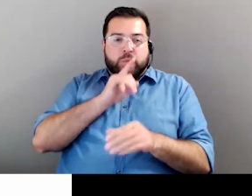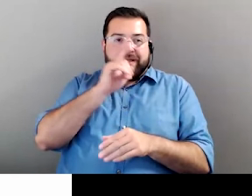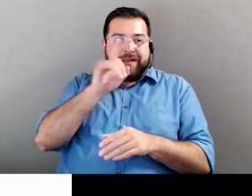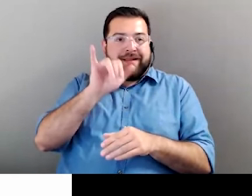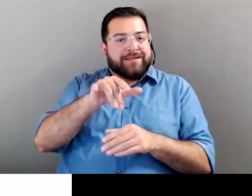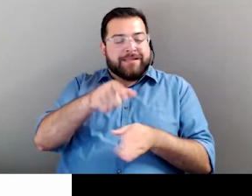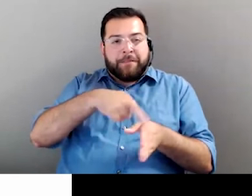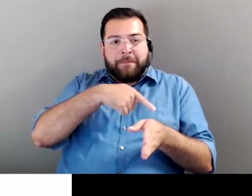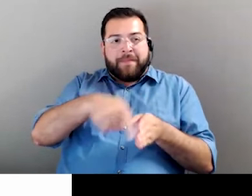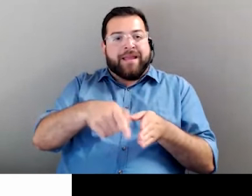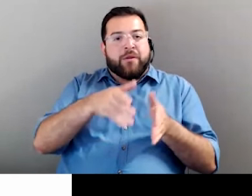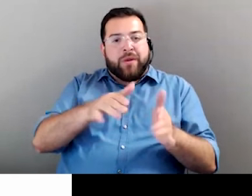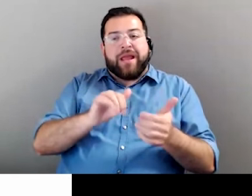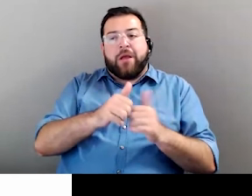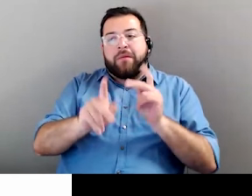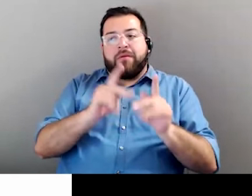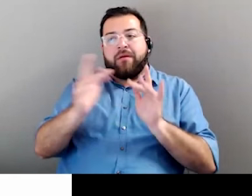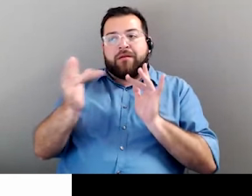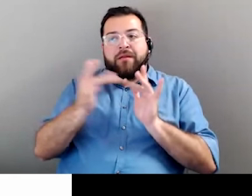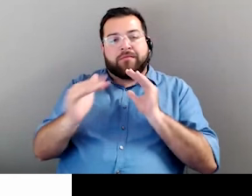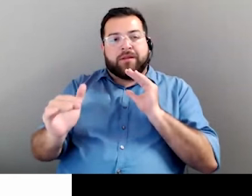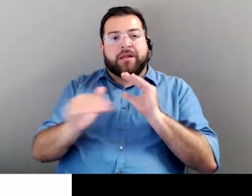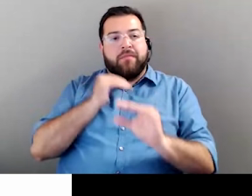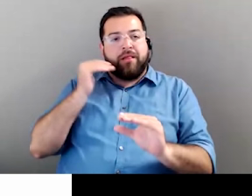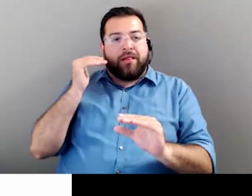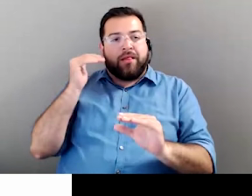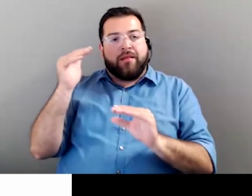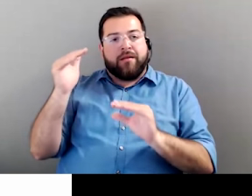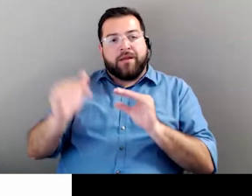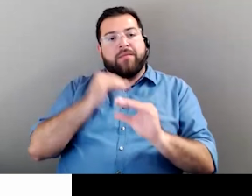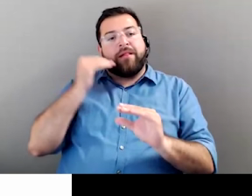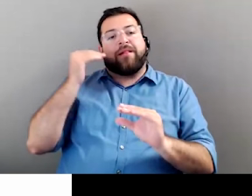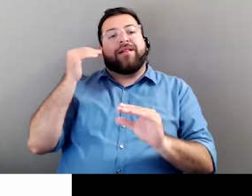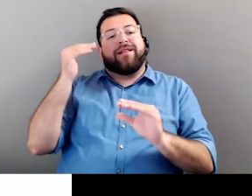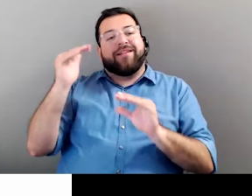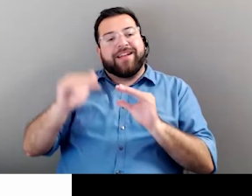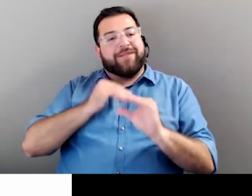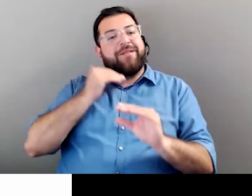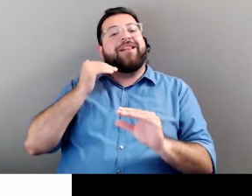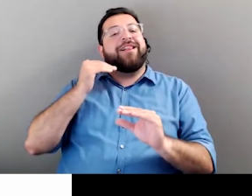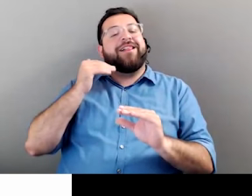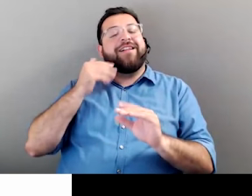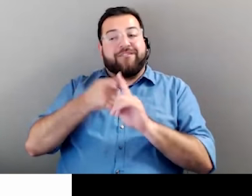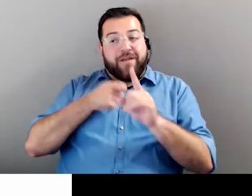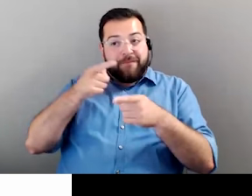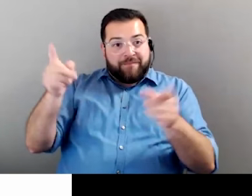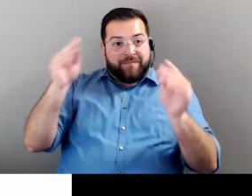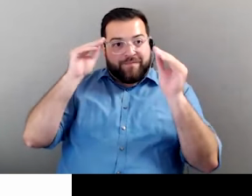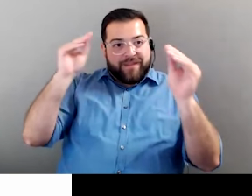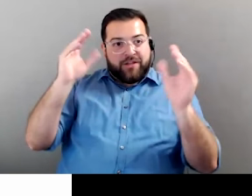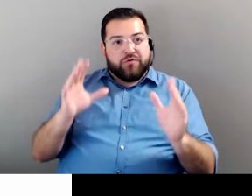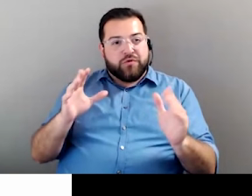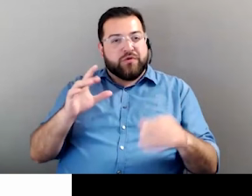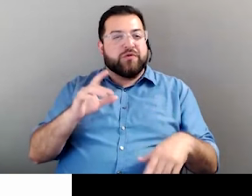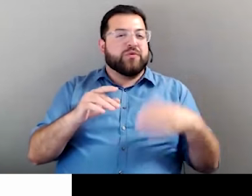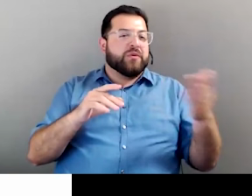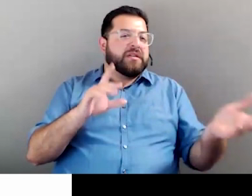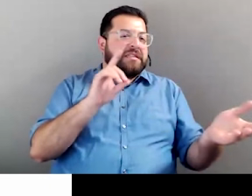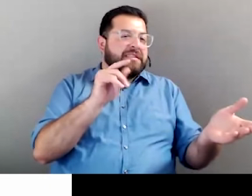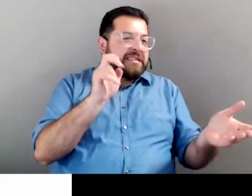avenue that I am getting right now is I will get emails from instructors or from deans